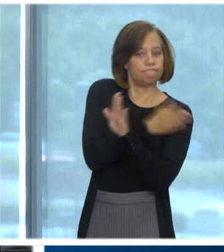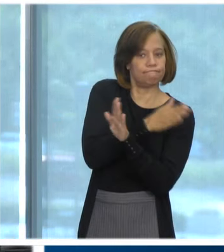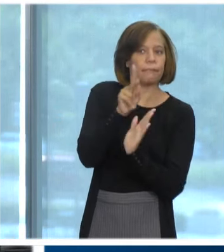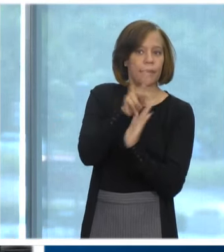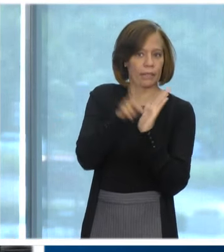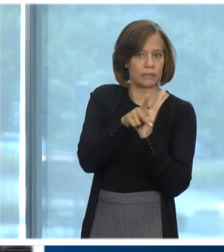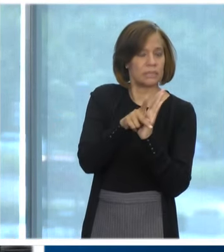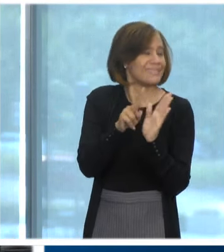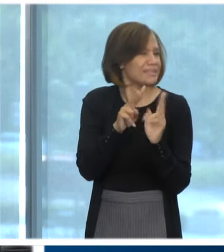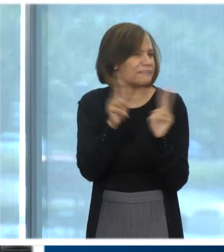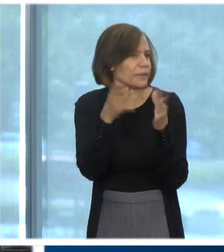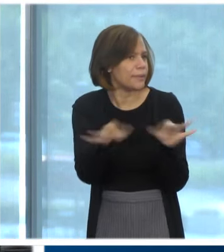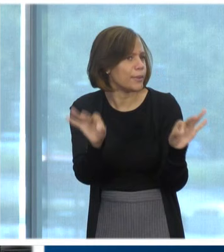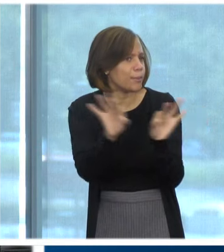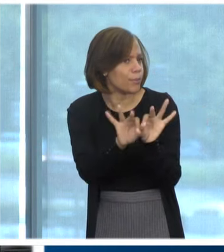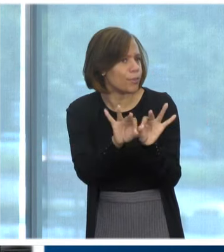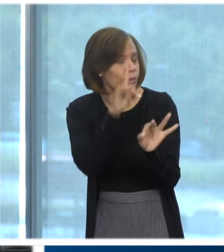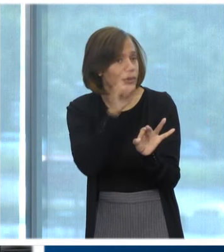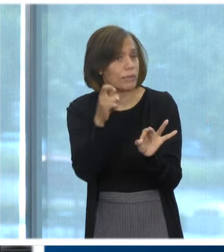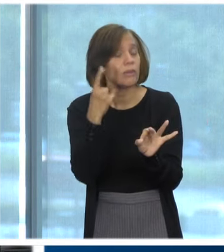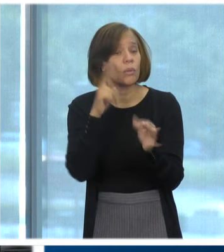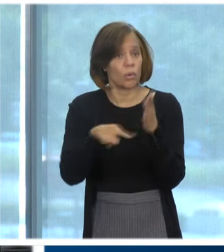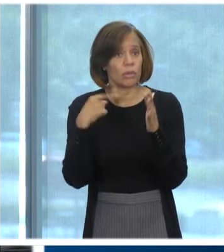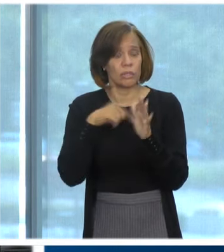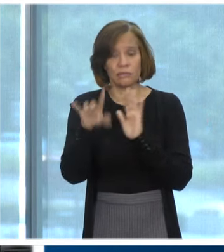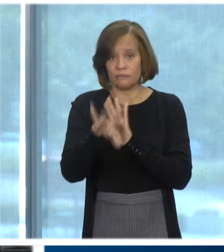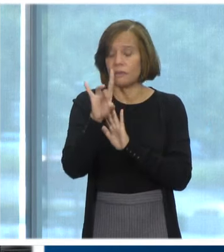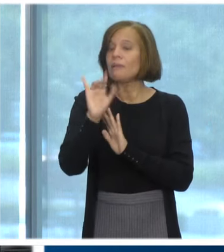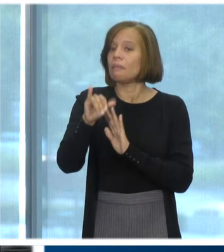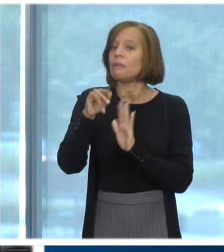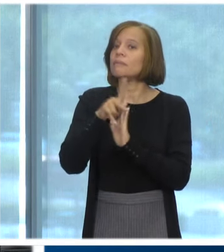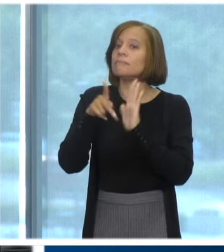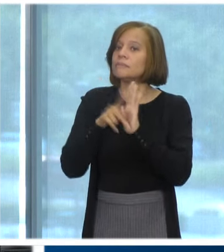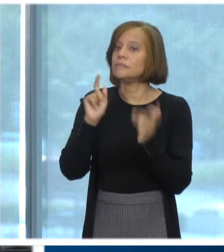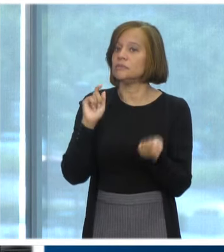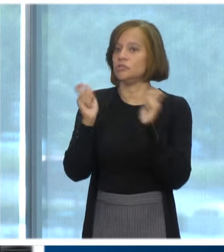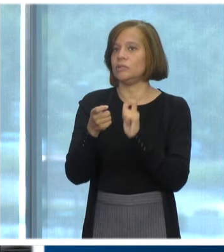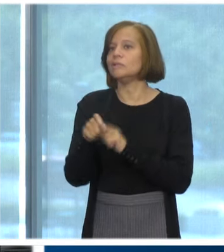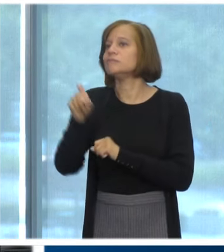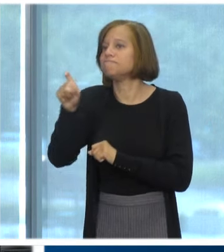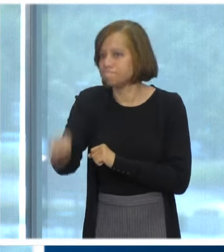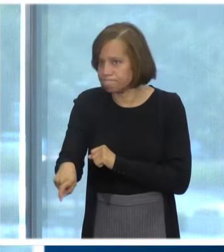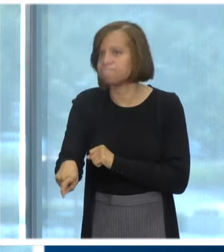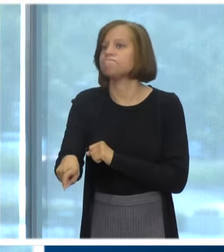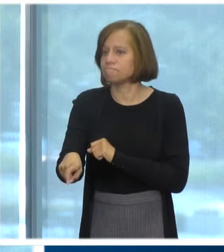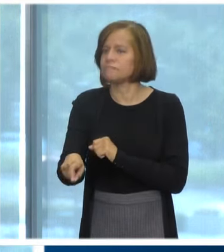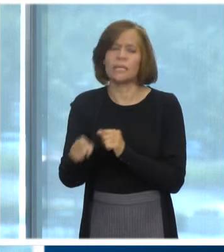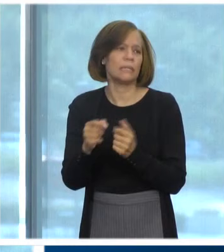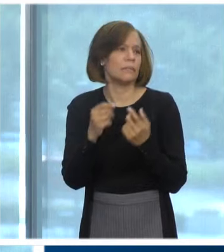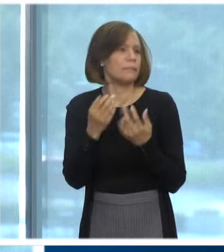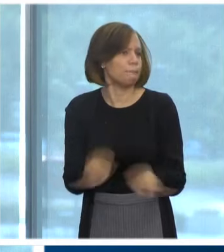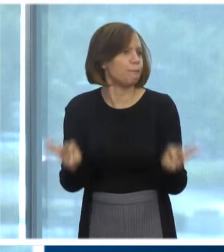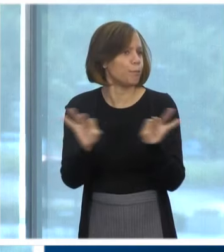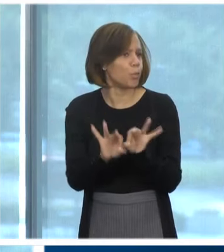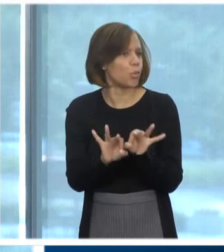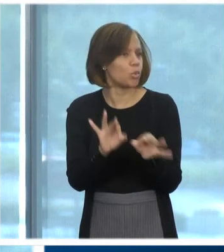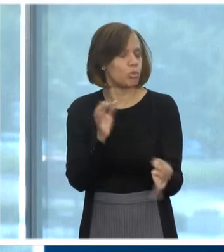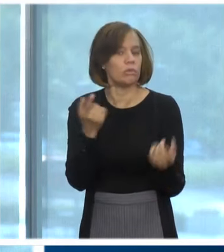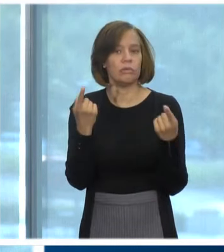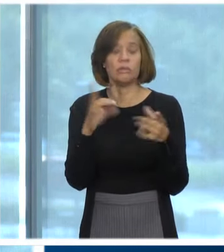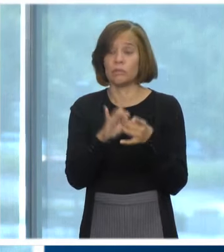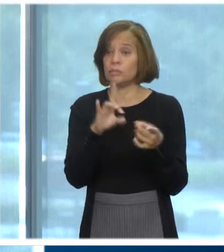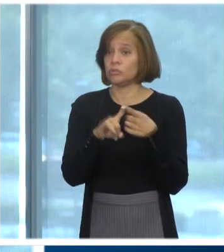very important because what we concluded is that that policy change was absolutely necessary and valuable when we look at